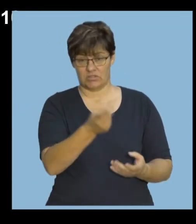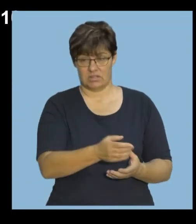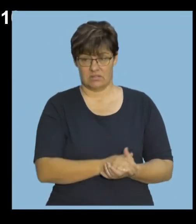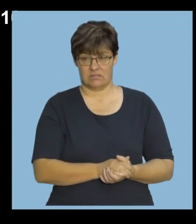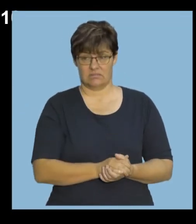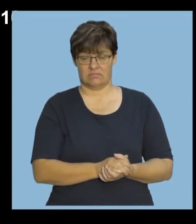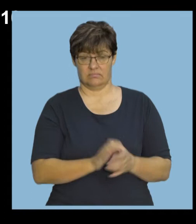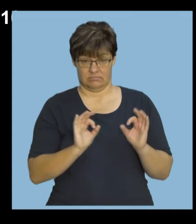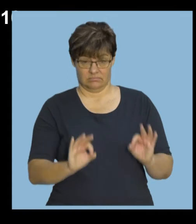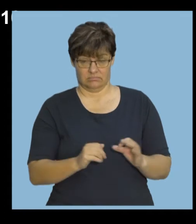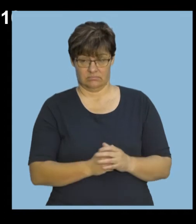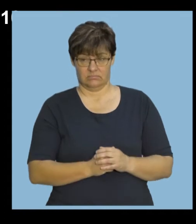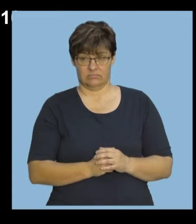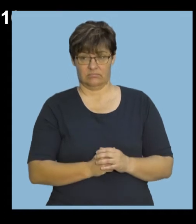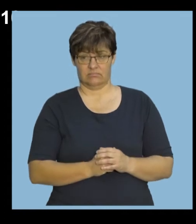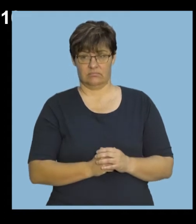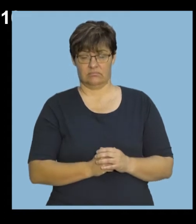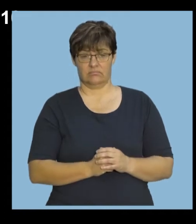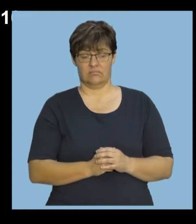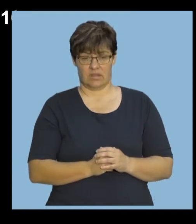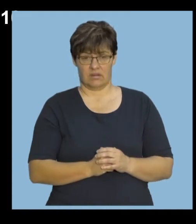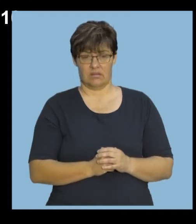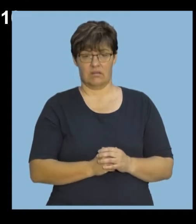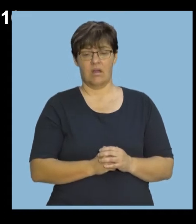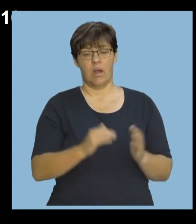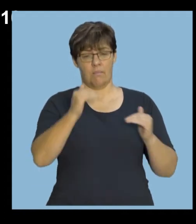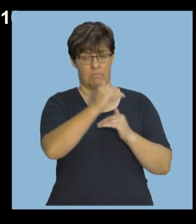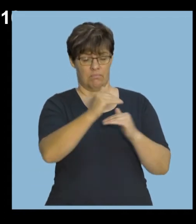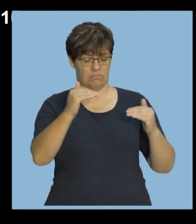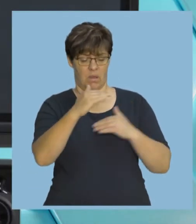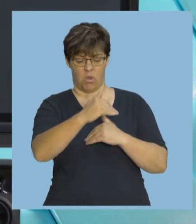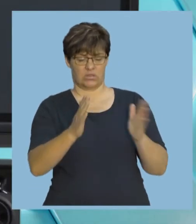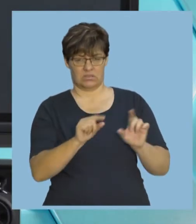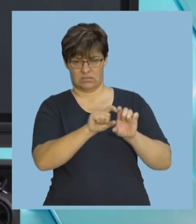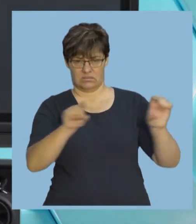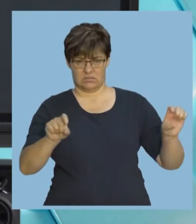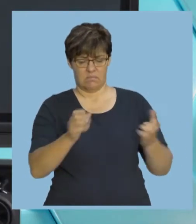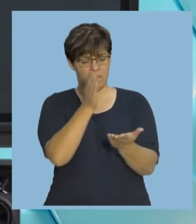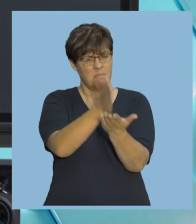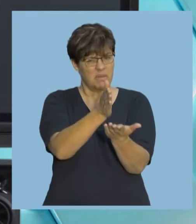set. Are we together? And I draw a box. And I say, what is the median? The median is 8. And I put a